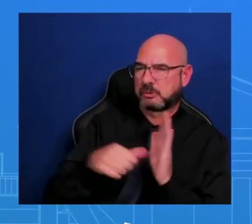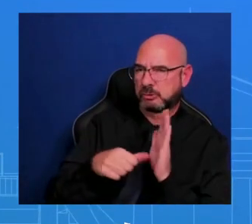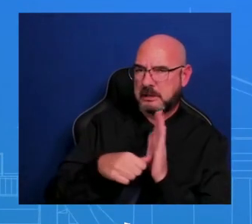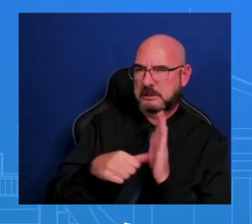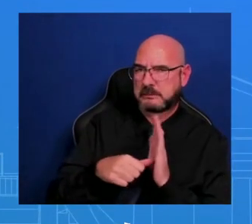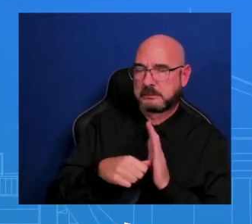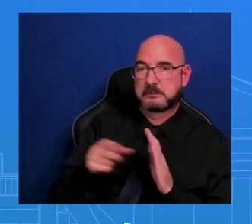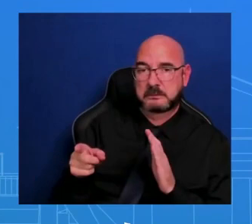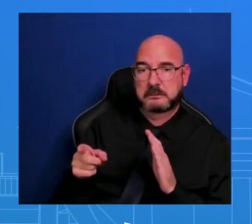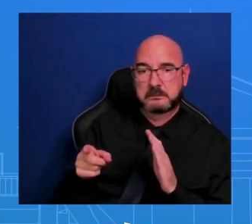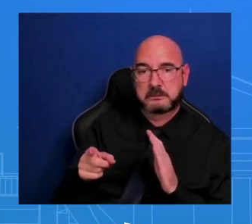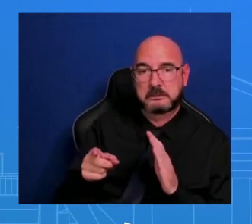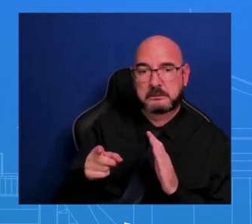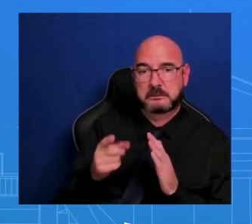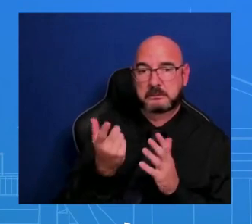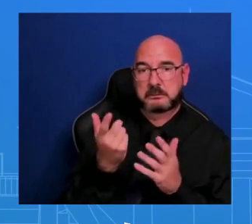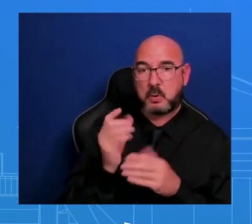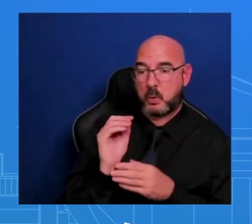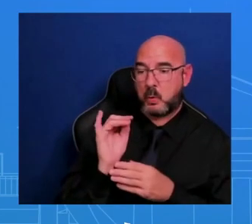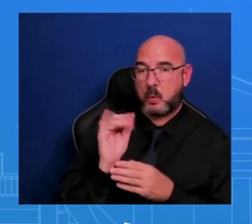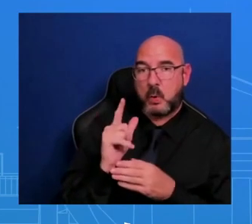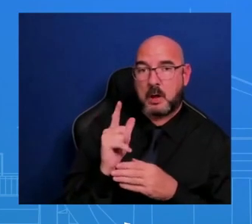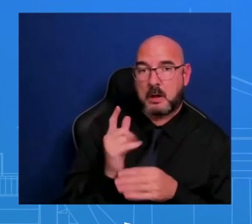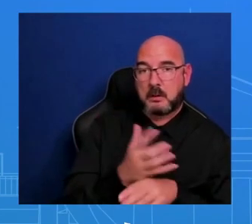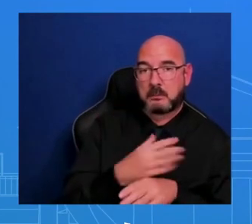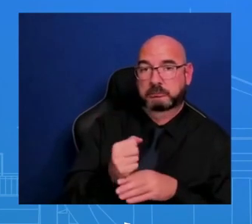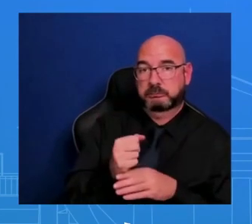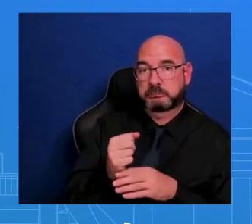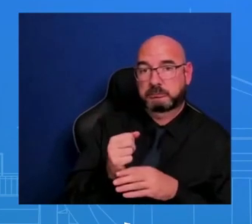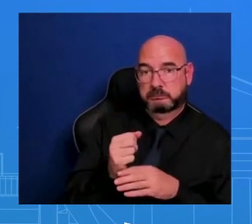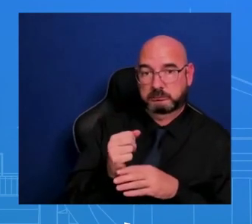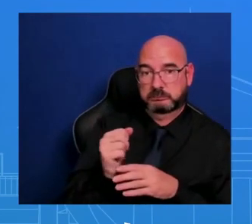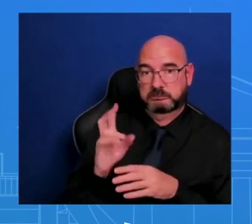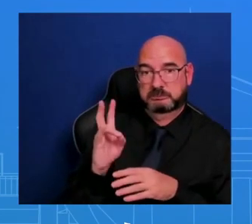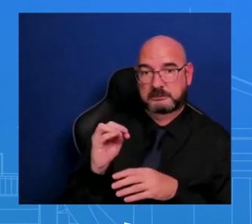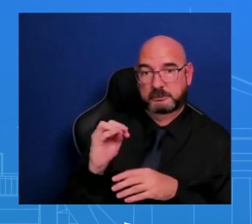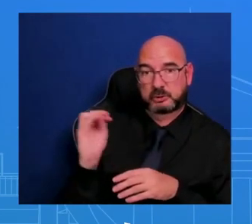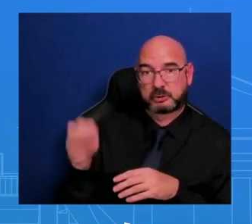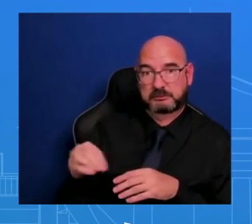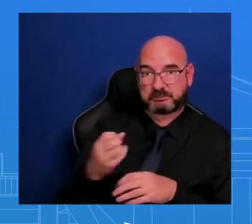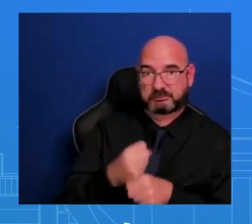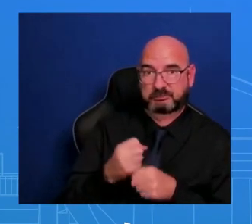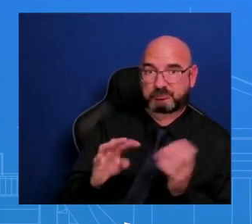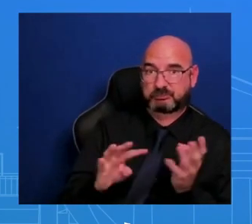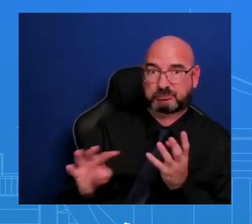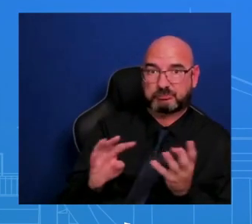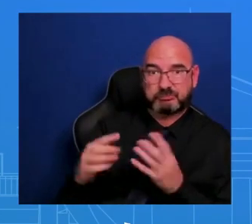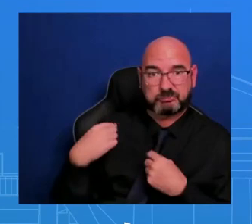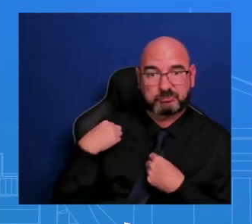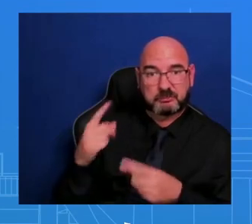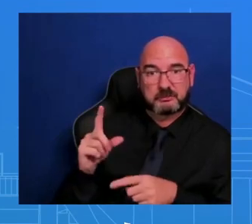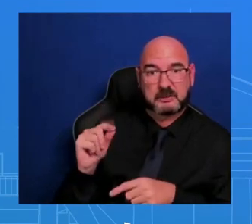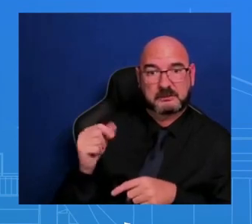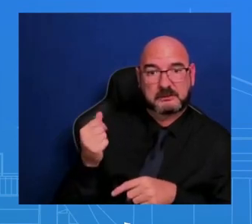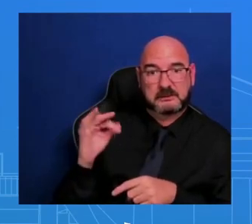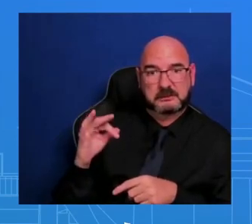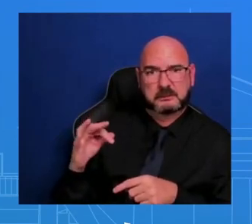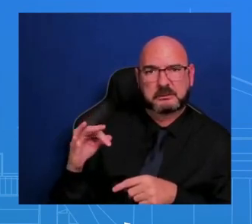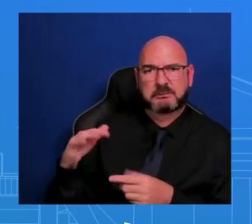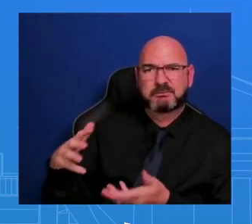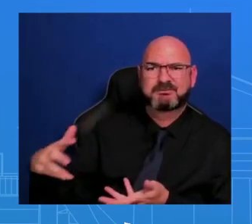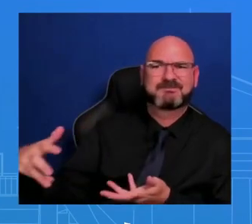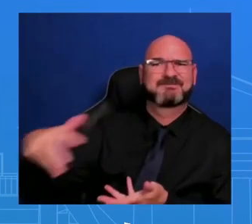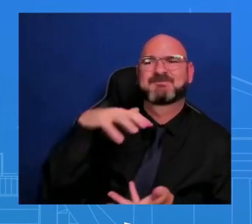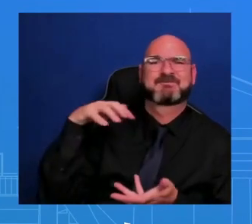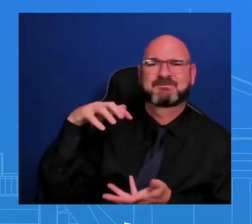oil output since 2019, adding $40 billion to revenues. So are the president's current energy policies giving Iran enough money to